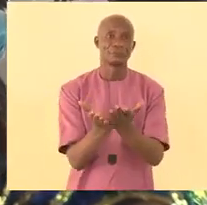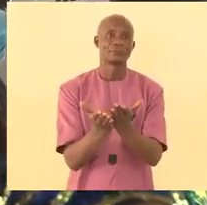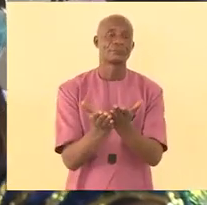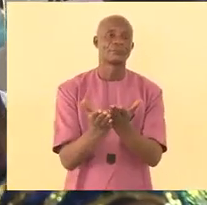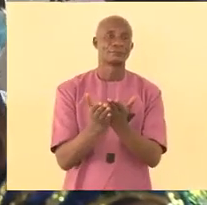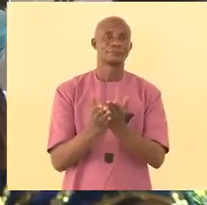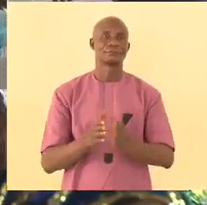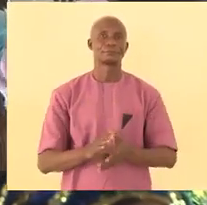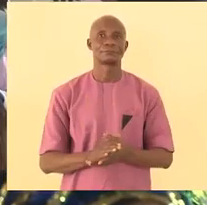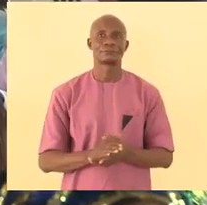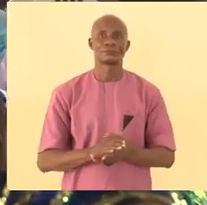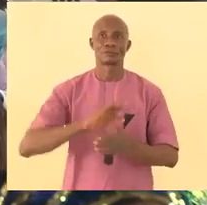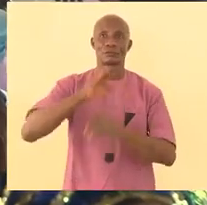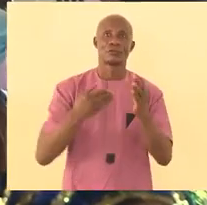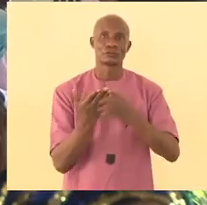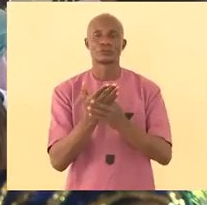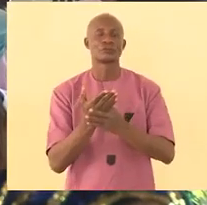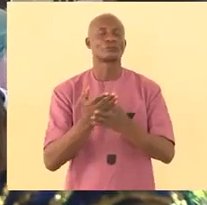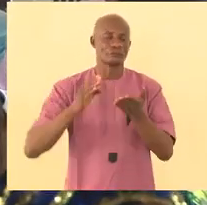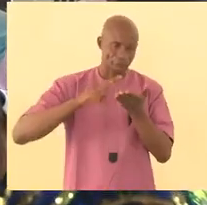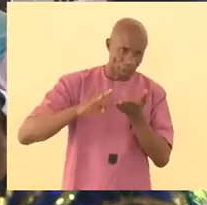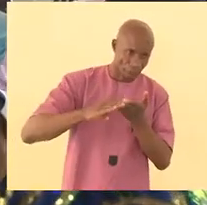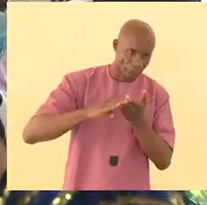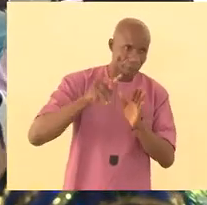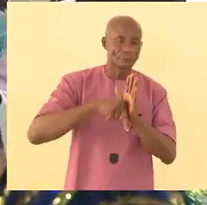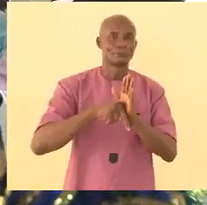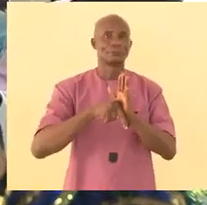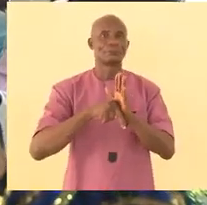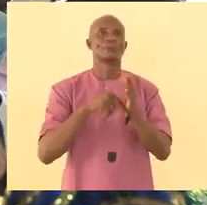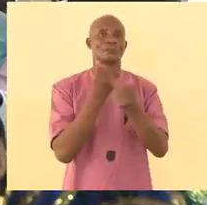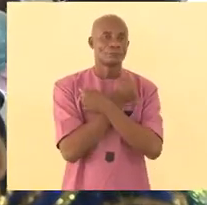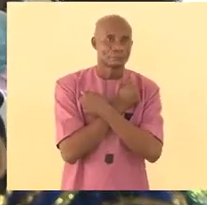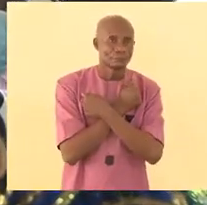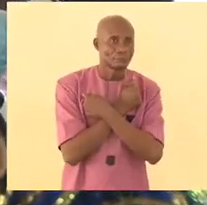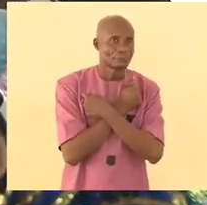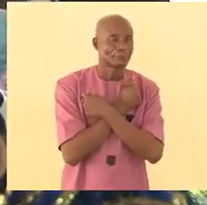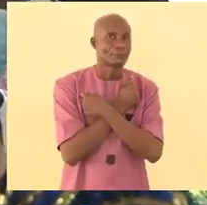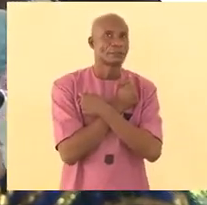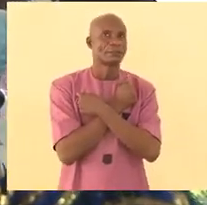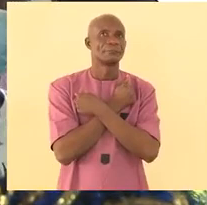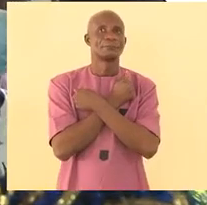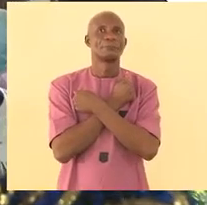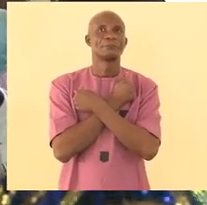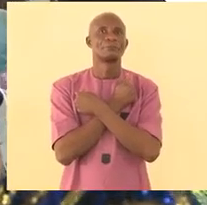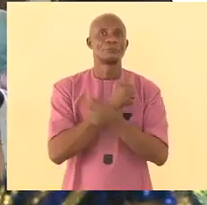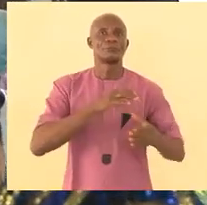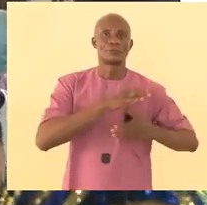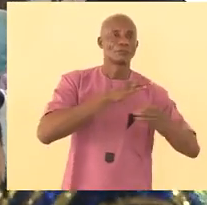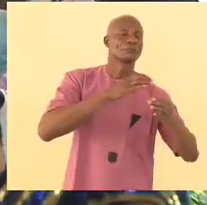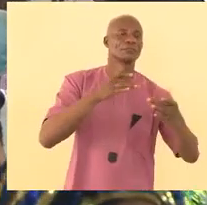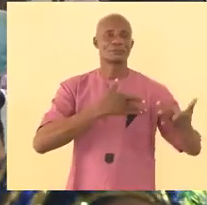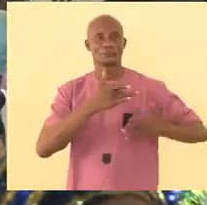himself proclaimed all through the Gospel. Of forgiveness, love, sacrificial love,